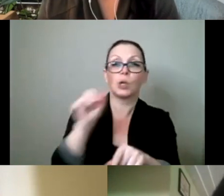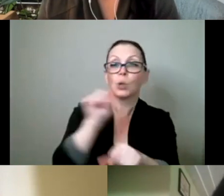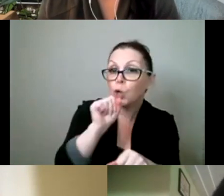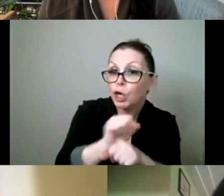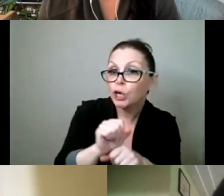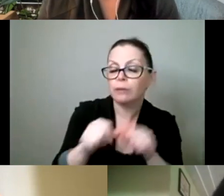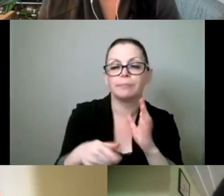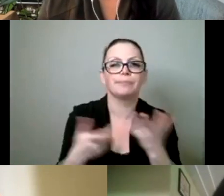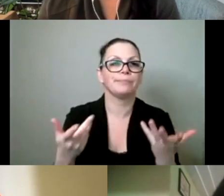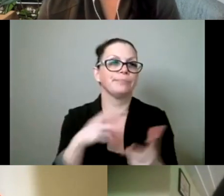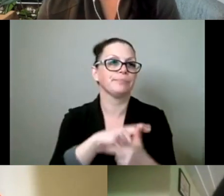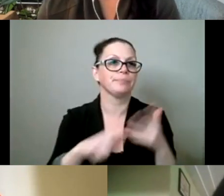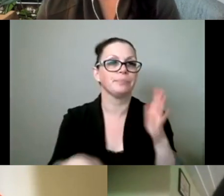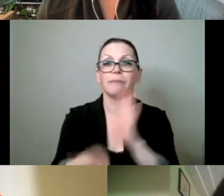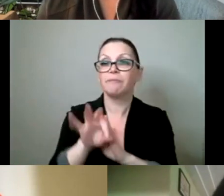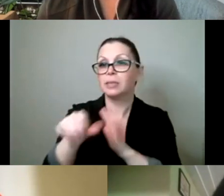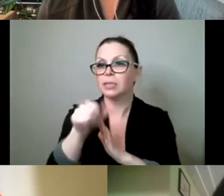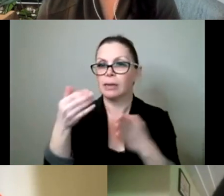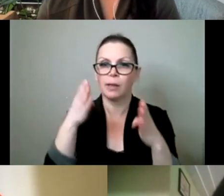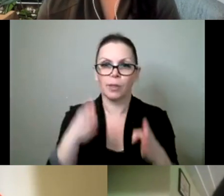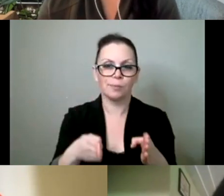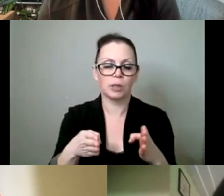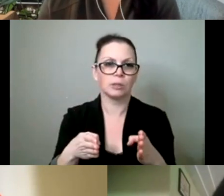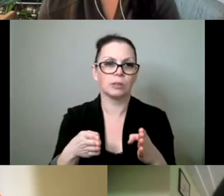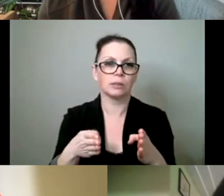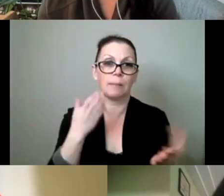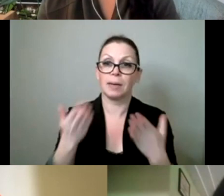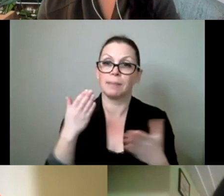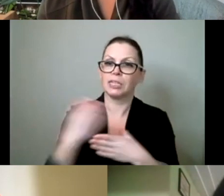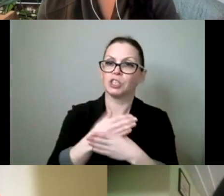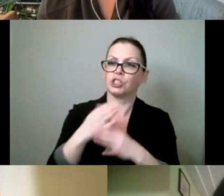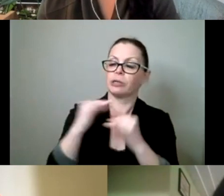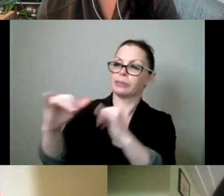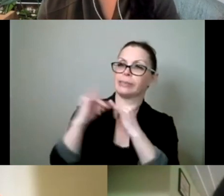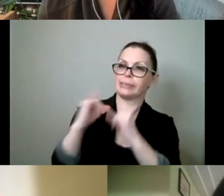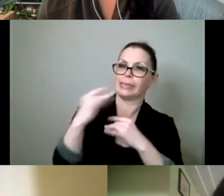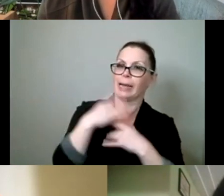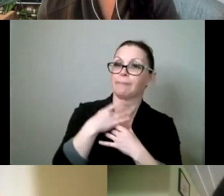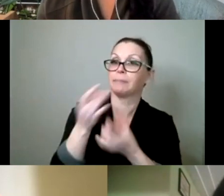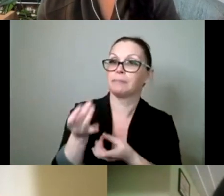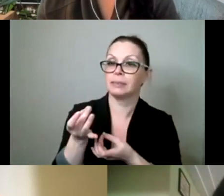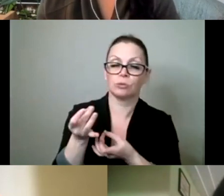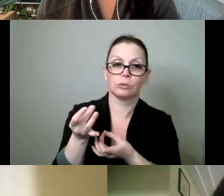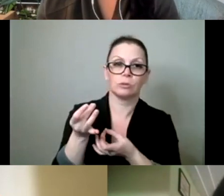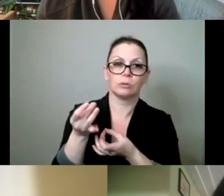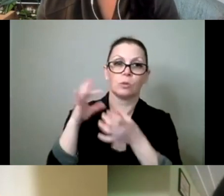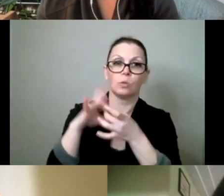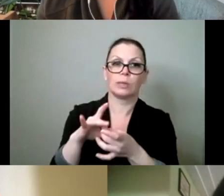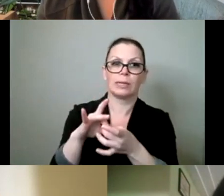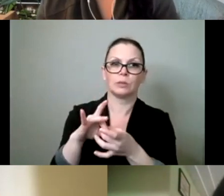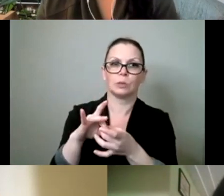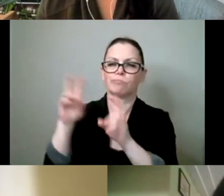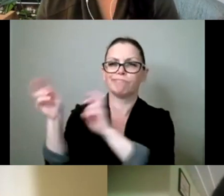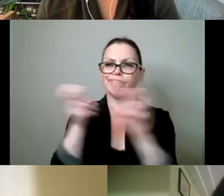another person that maybe shares the same interest in genre that